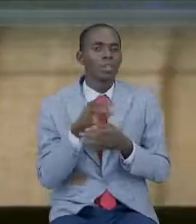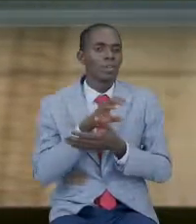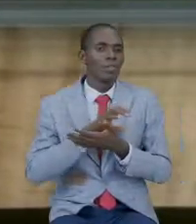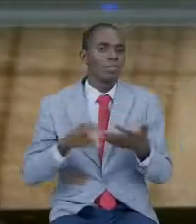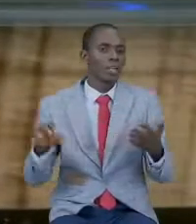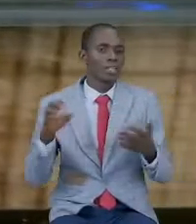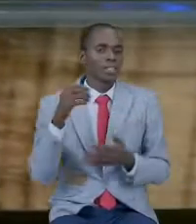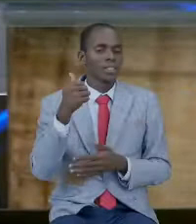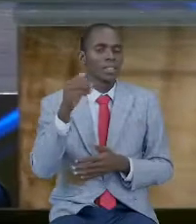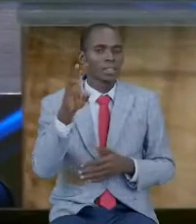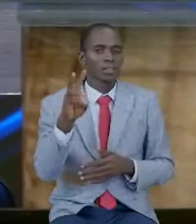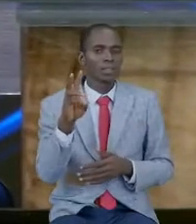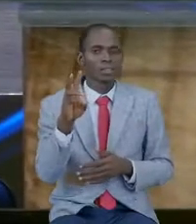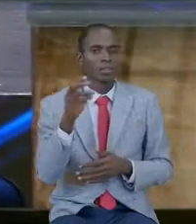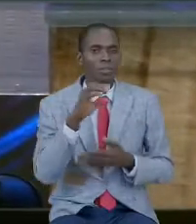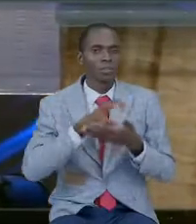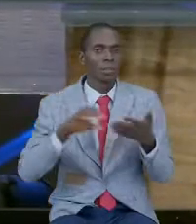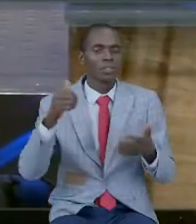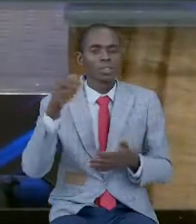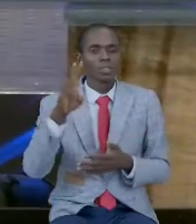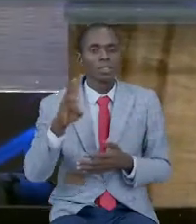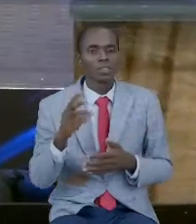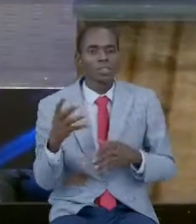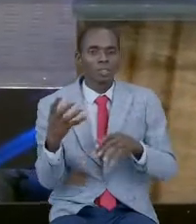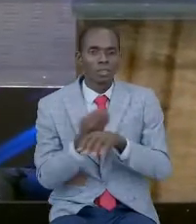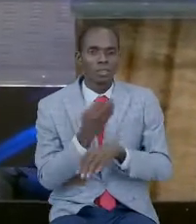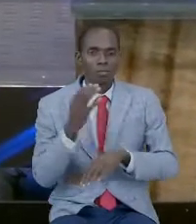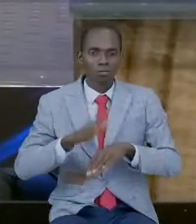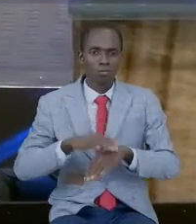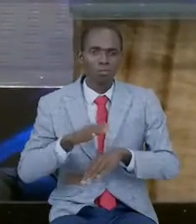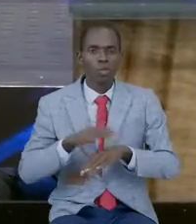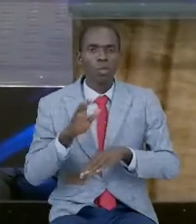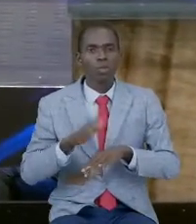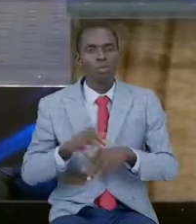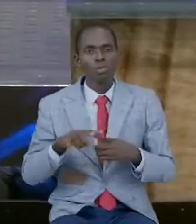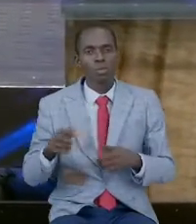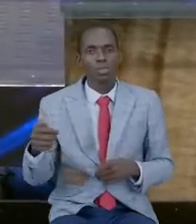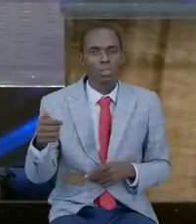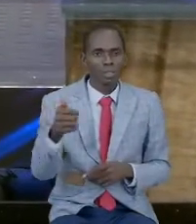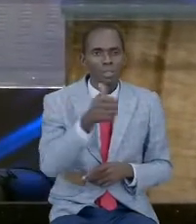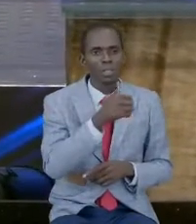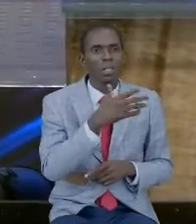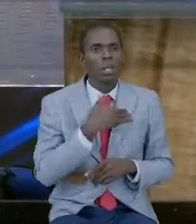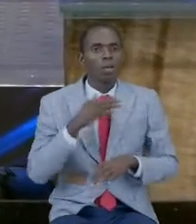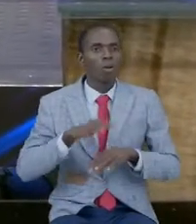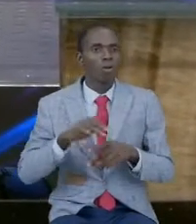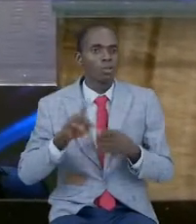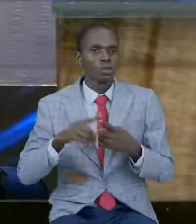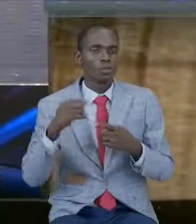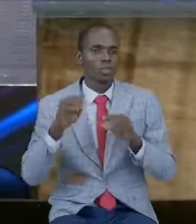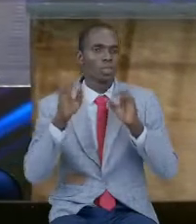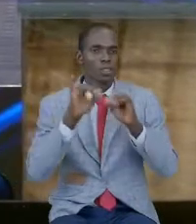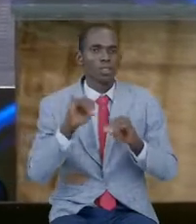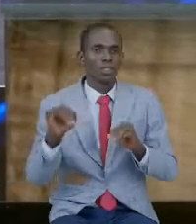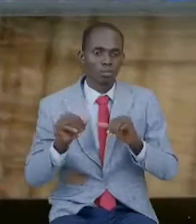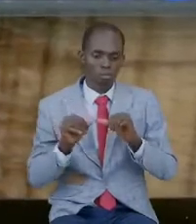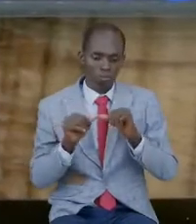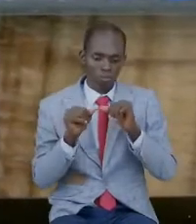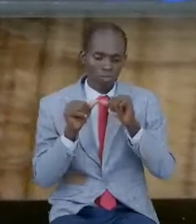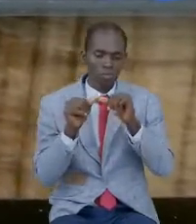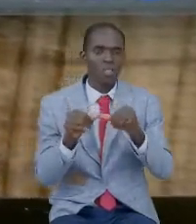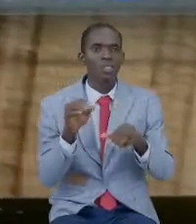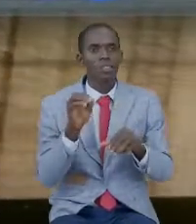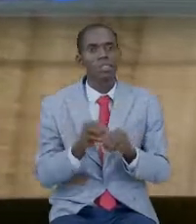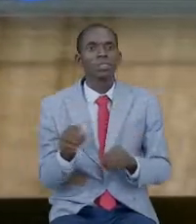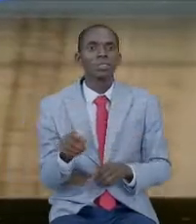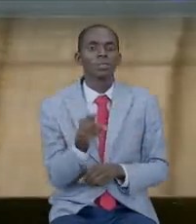In verse 16, it says, take heed unto thyself and unto the doctrine, continue